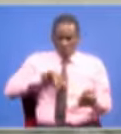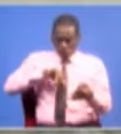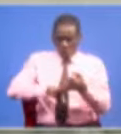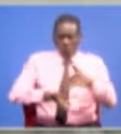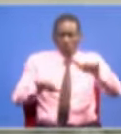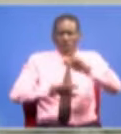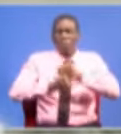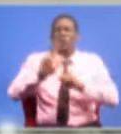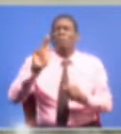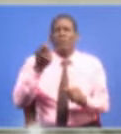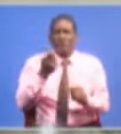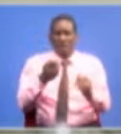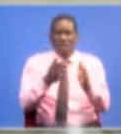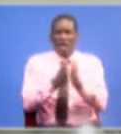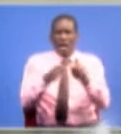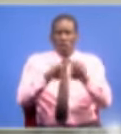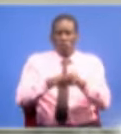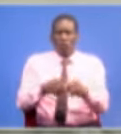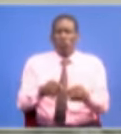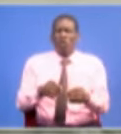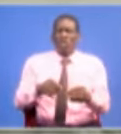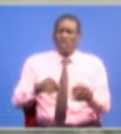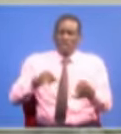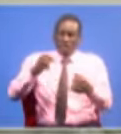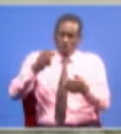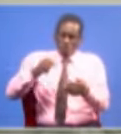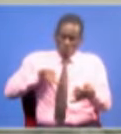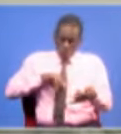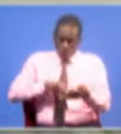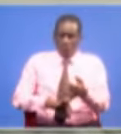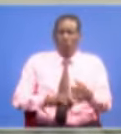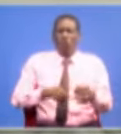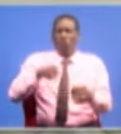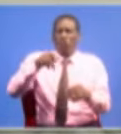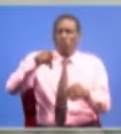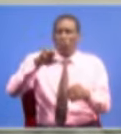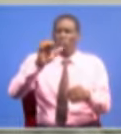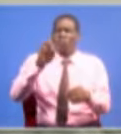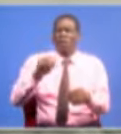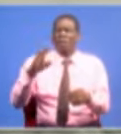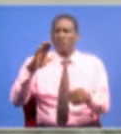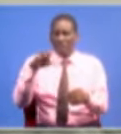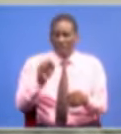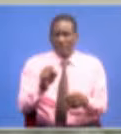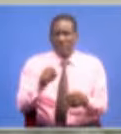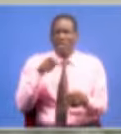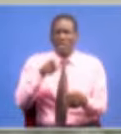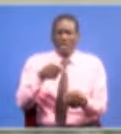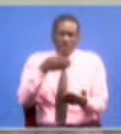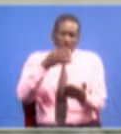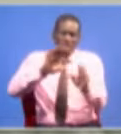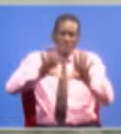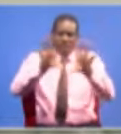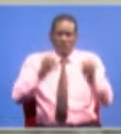President, and the Prime Cabinet Secretary will be removed.